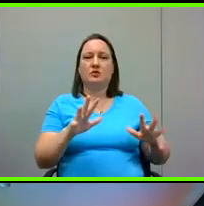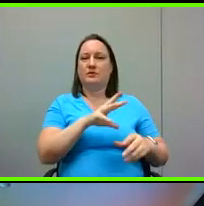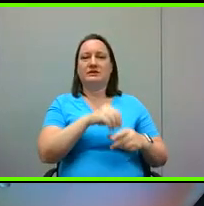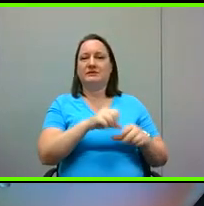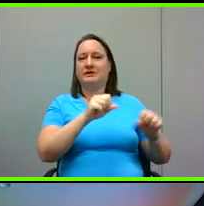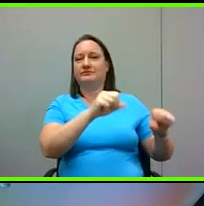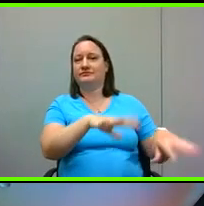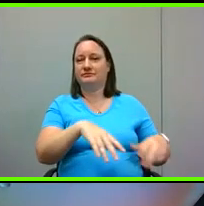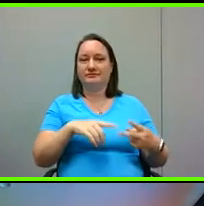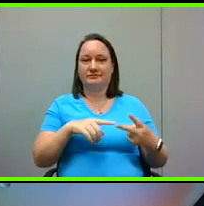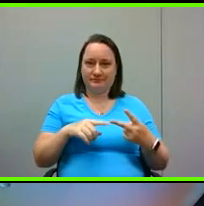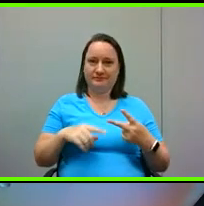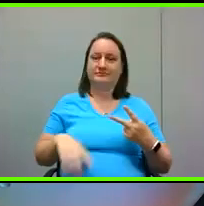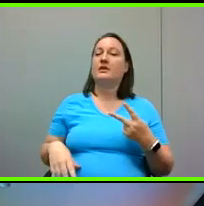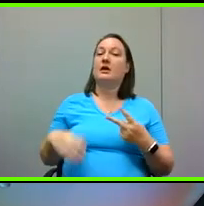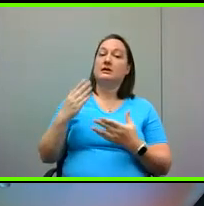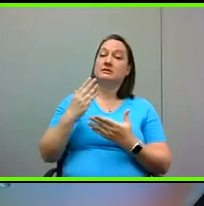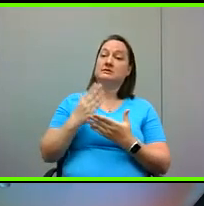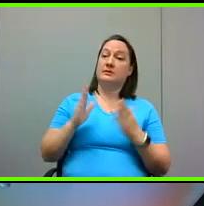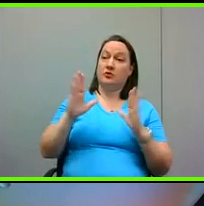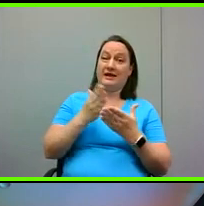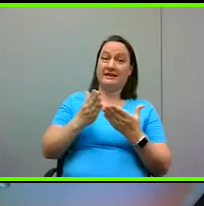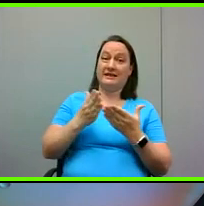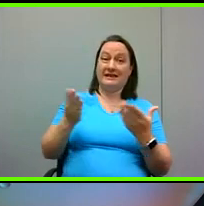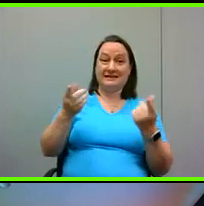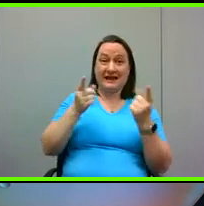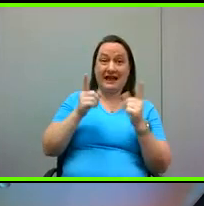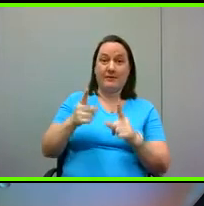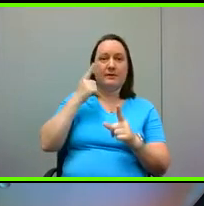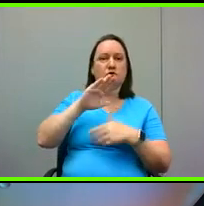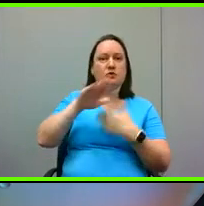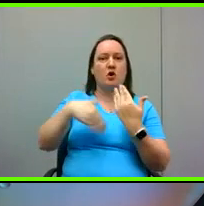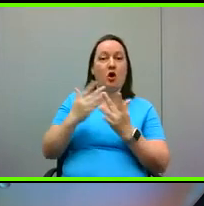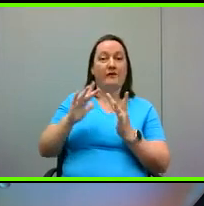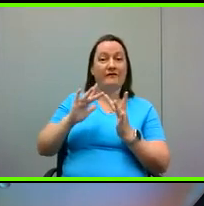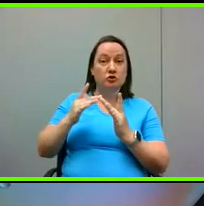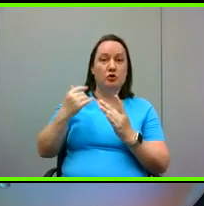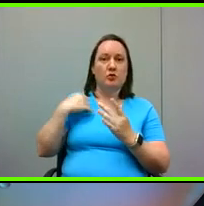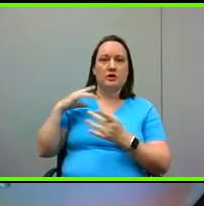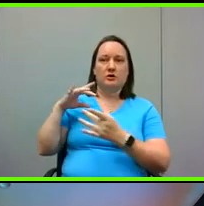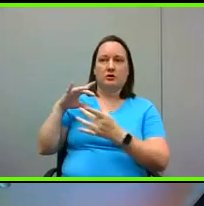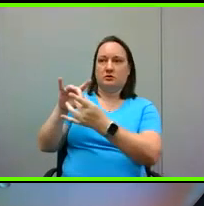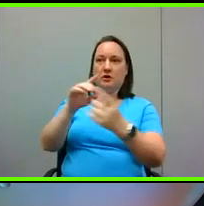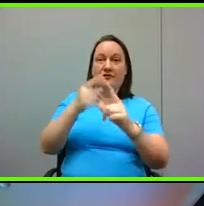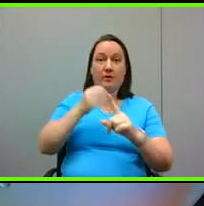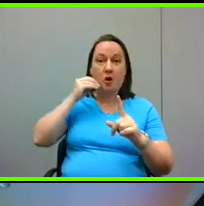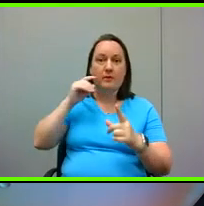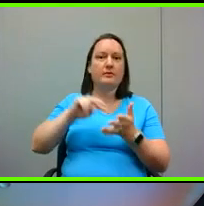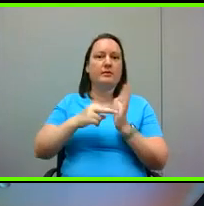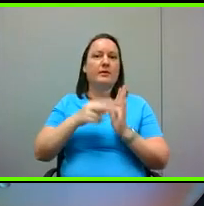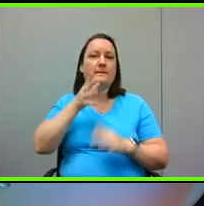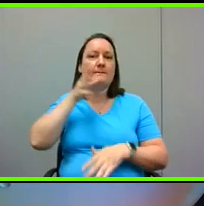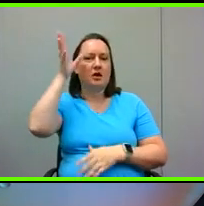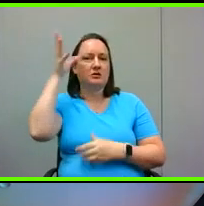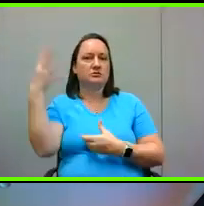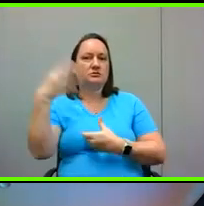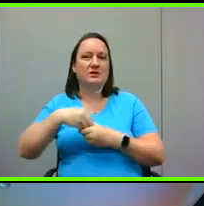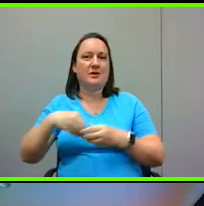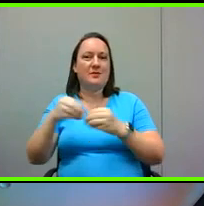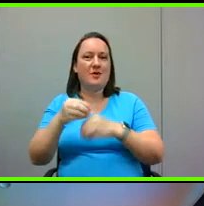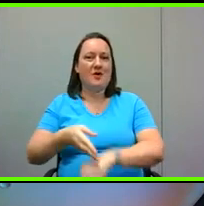things that happened was that because we were all virtual and having to talk to them at home, the parents were very involved. So we had a more